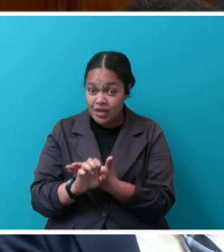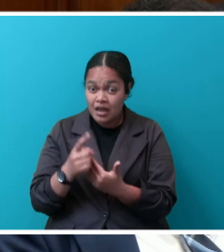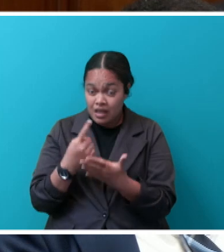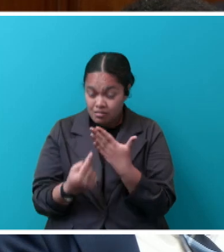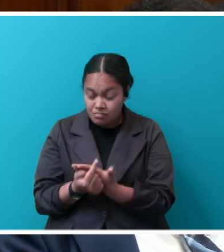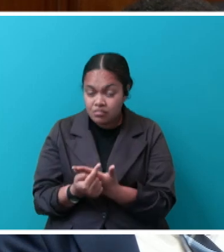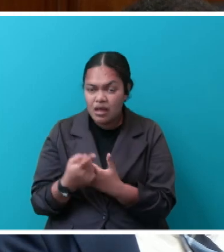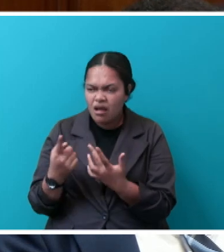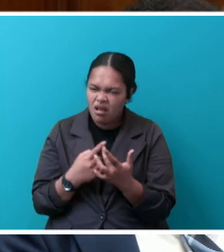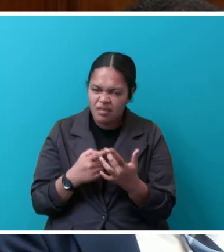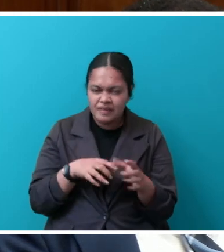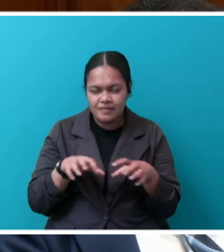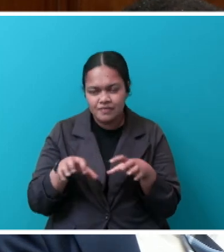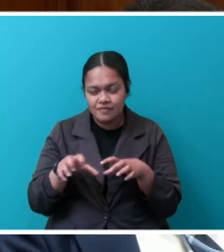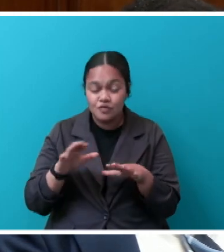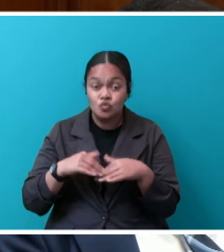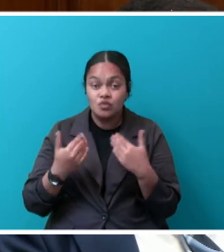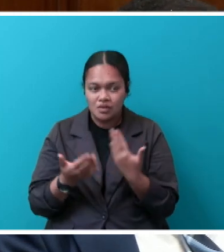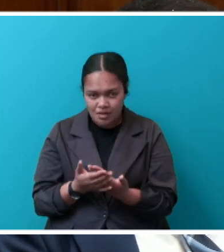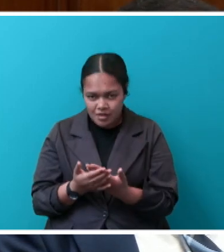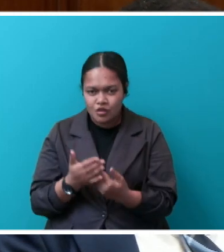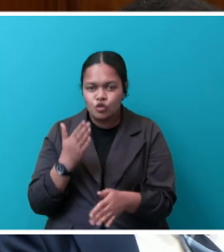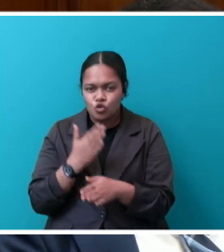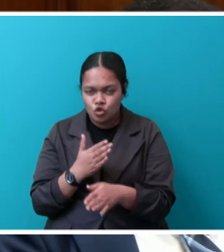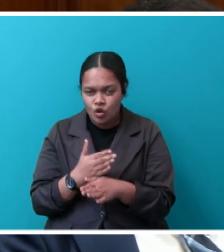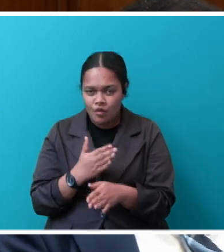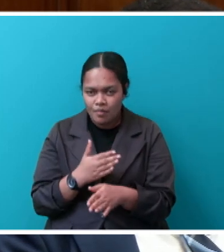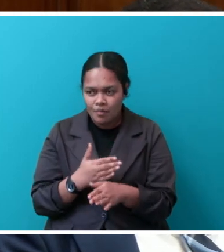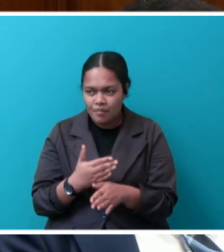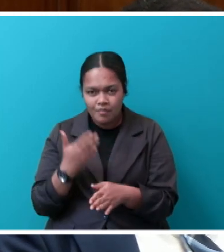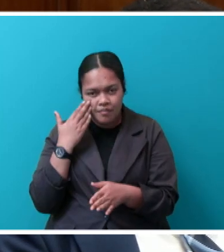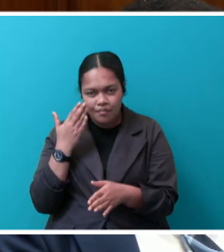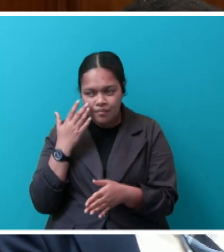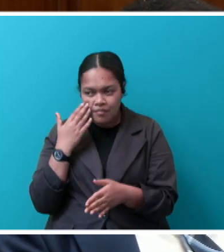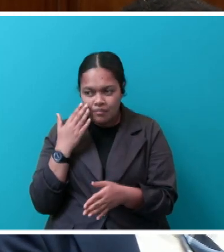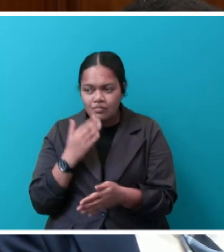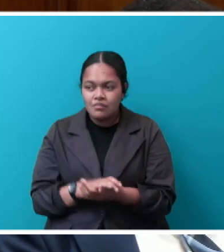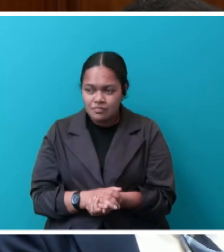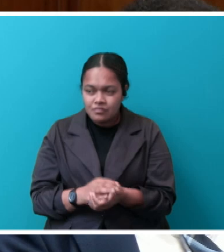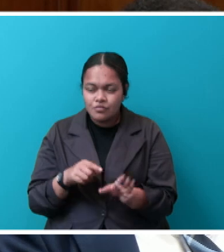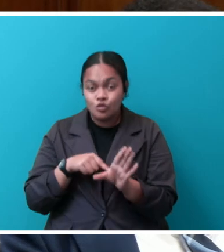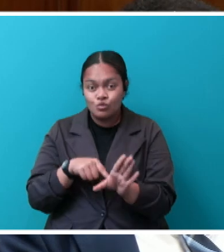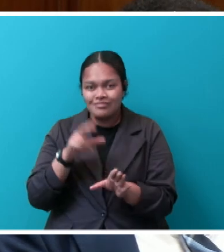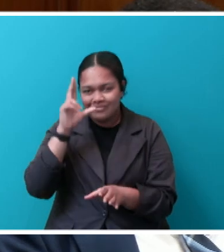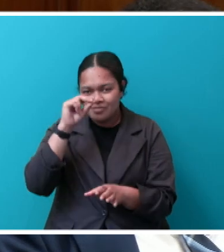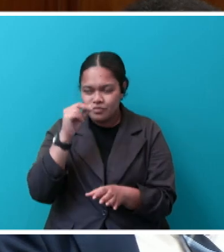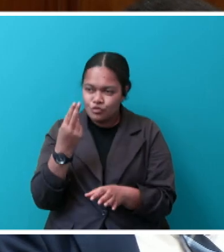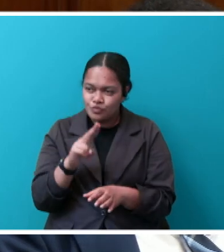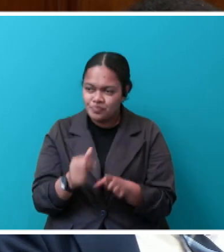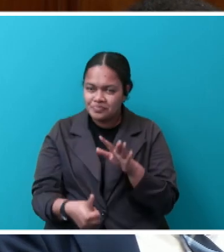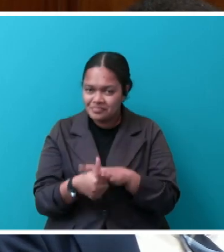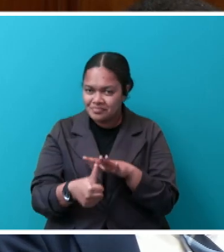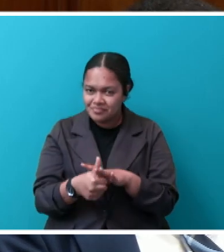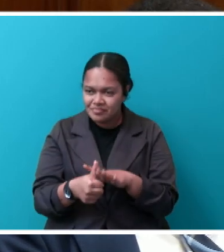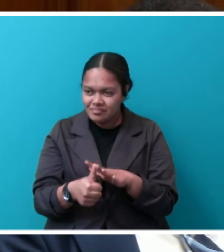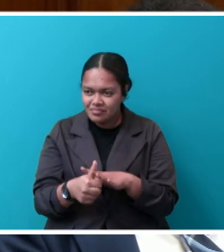other activities together with the job fair. Youths will be able to excess employees